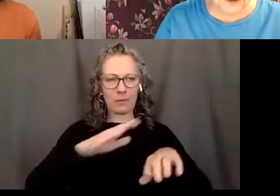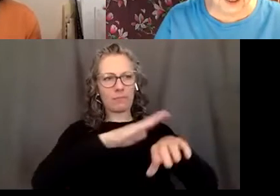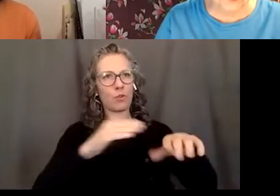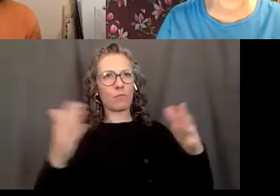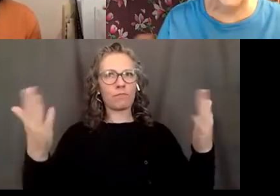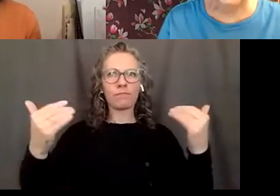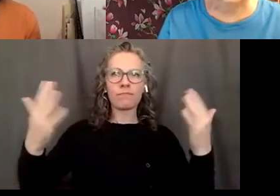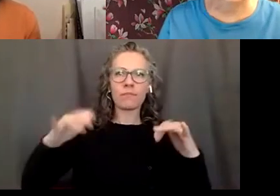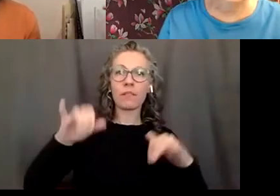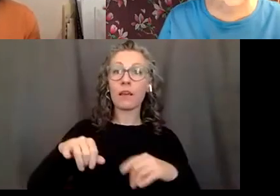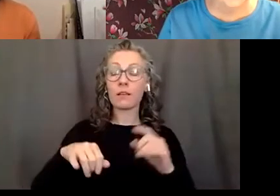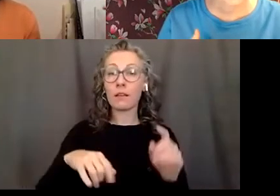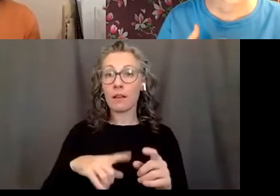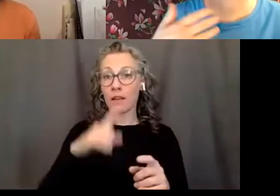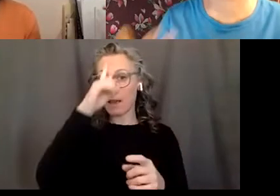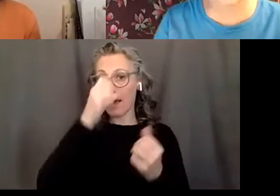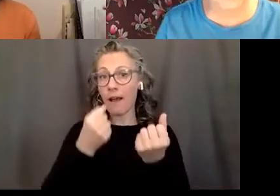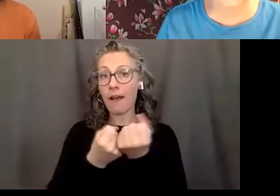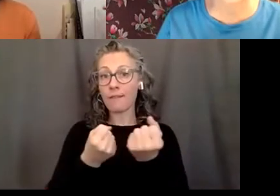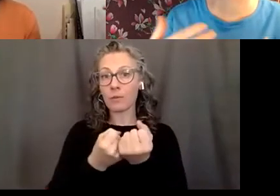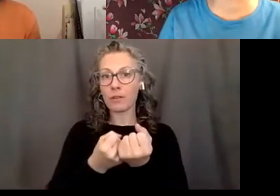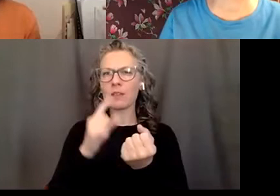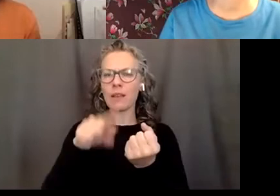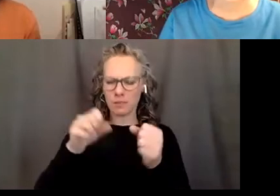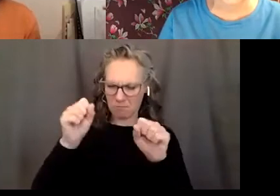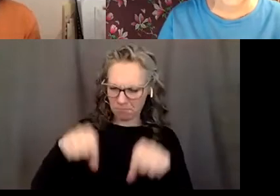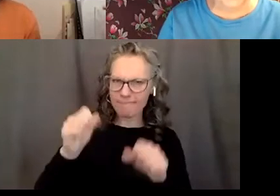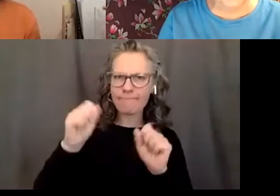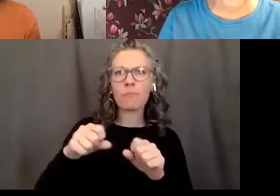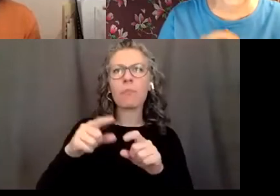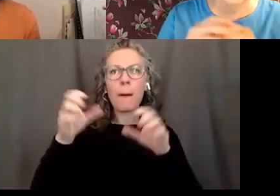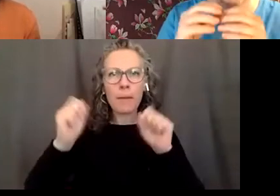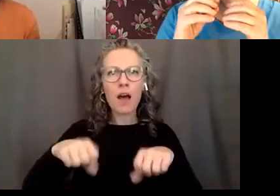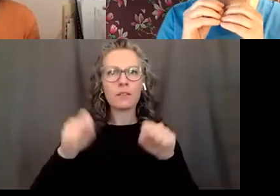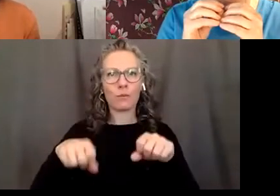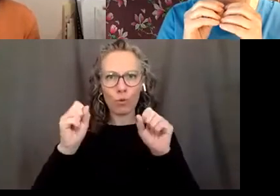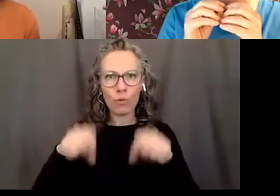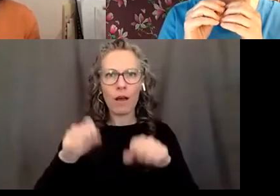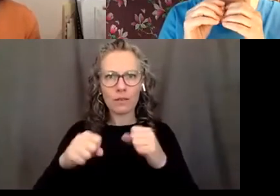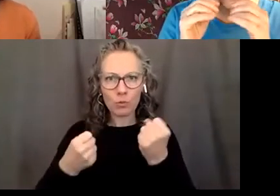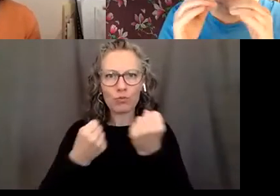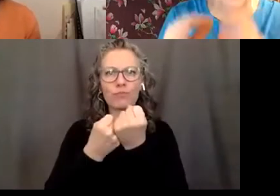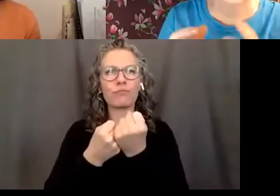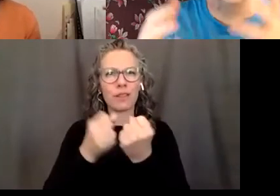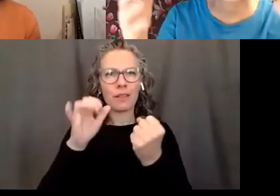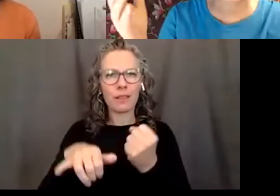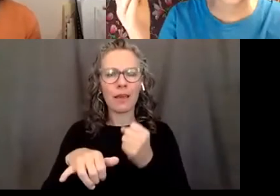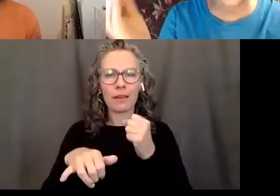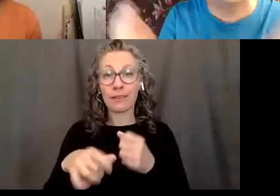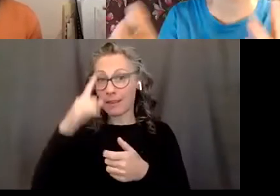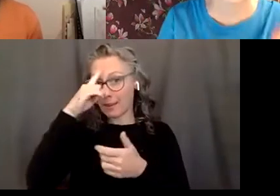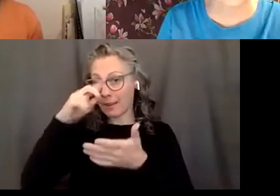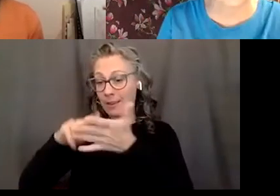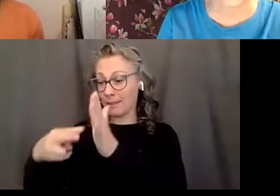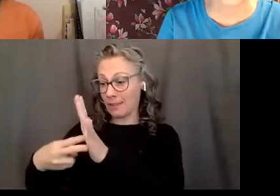And then affirmation is the like affirming, yes, this is possible. And then of course intention is